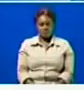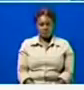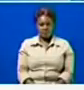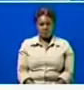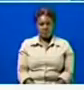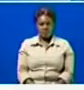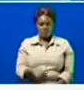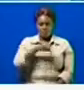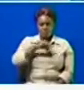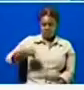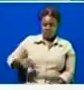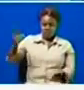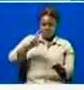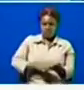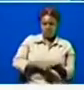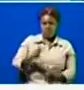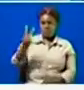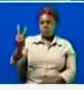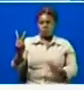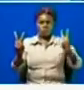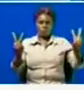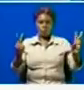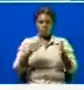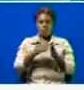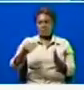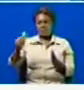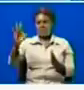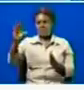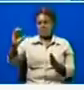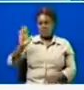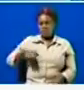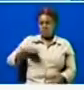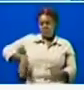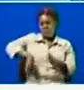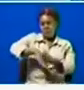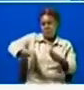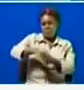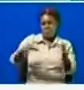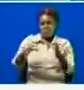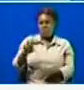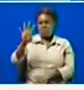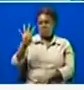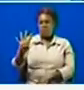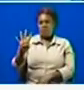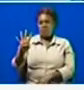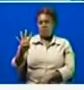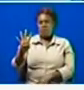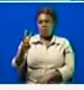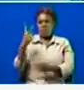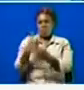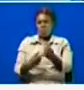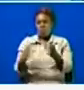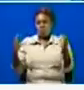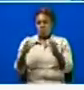Soccer Queens registered a 2-2 draw against Makolanda's FC in the Women's Premier League match. The 4-goal thriller restricted both